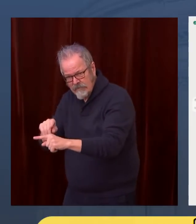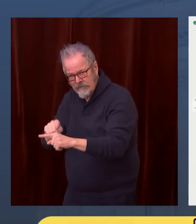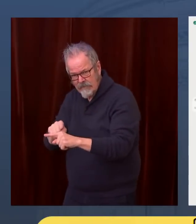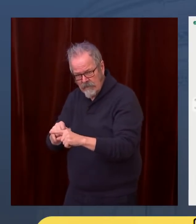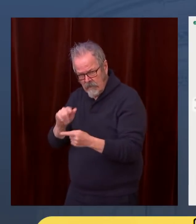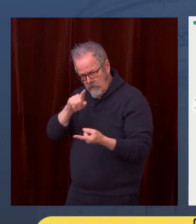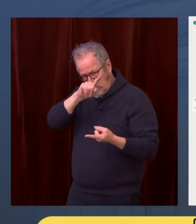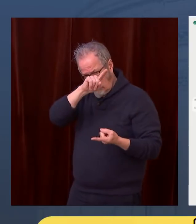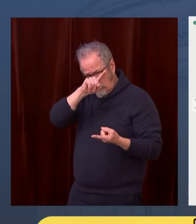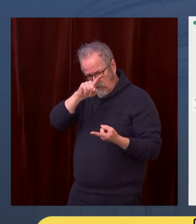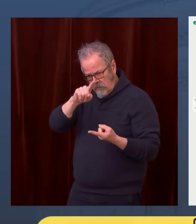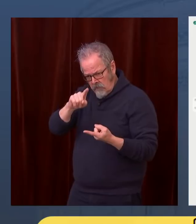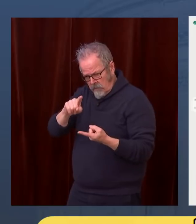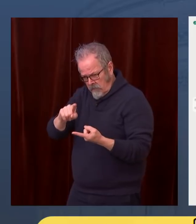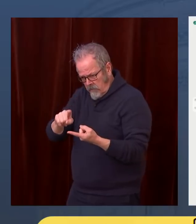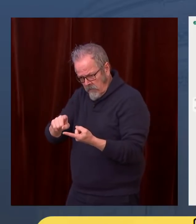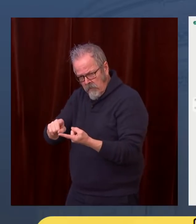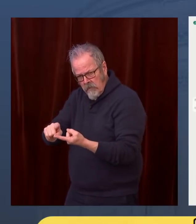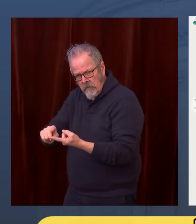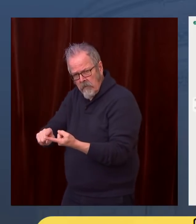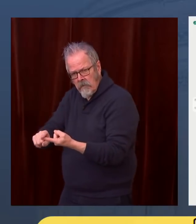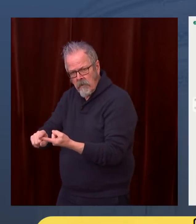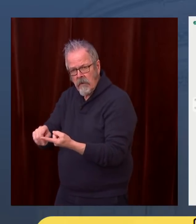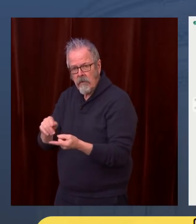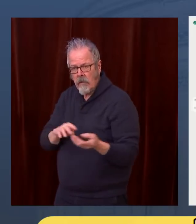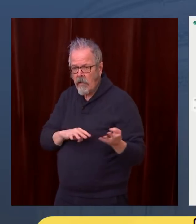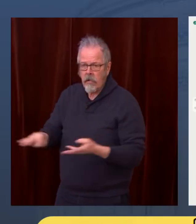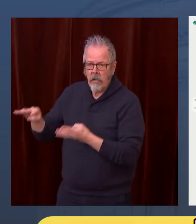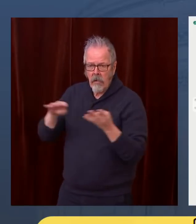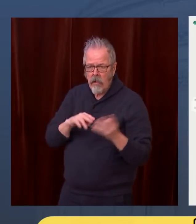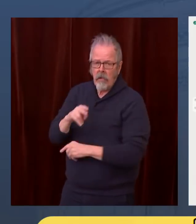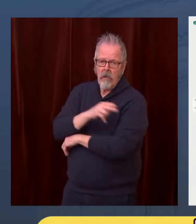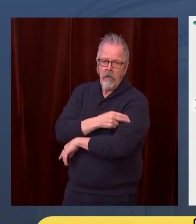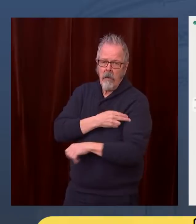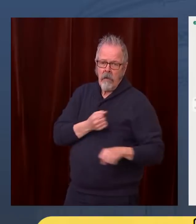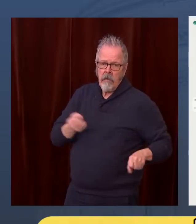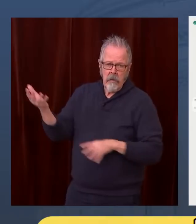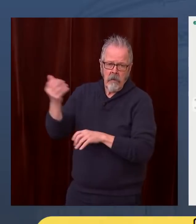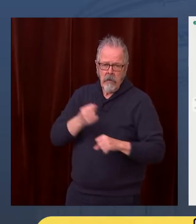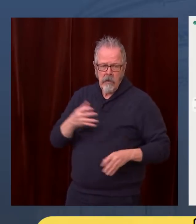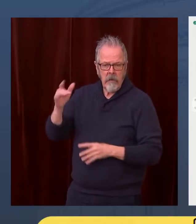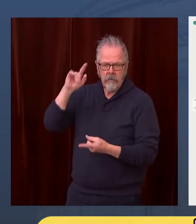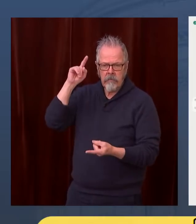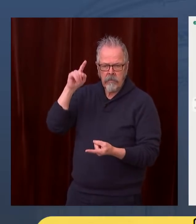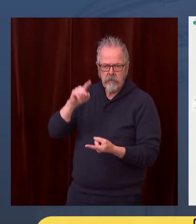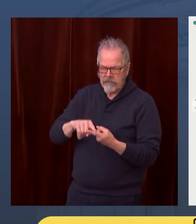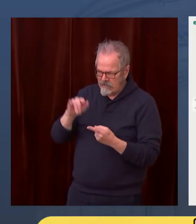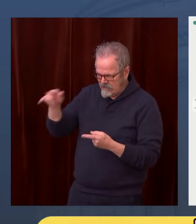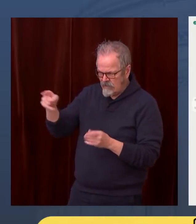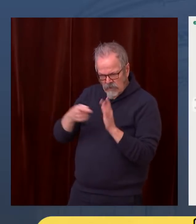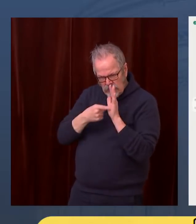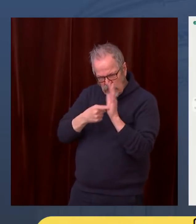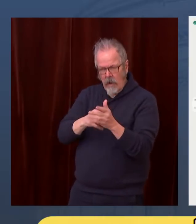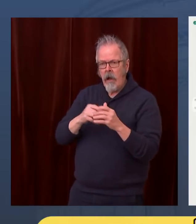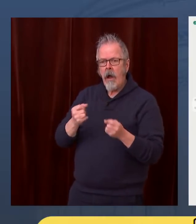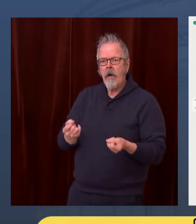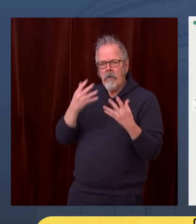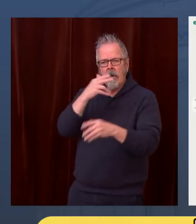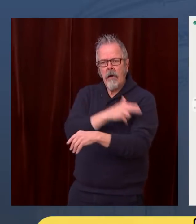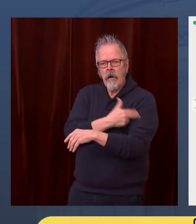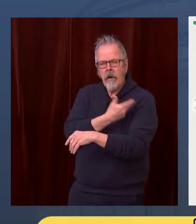in the hospitalizations on a daily basis that we believe we will be able to achieve on each particular